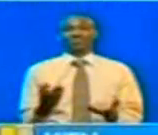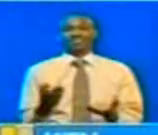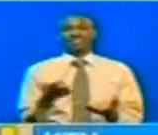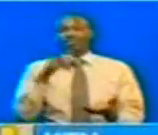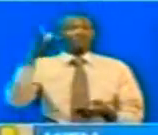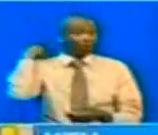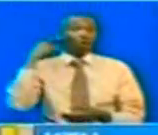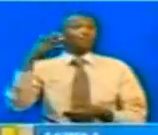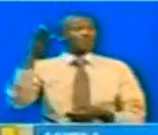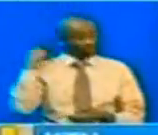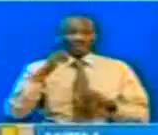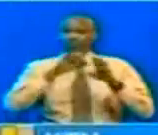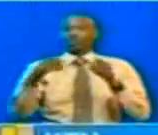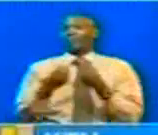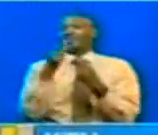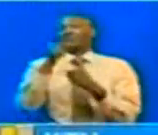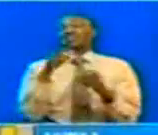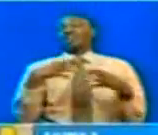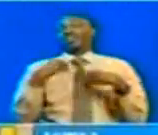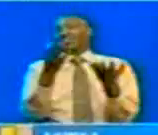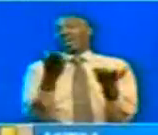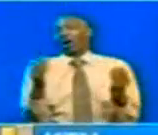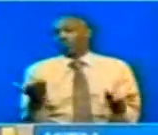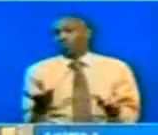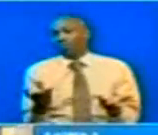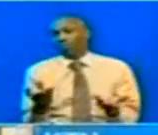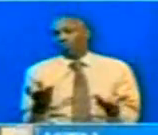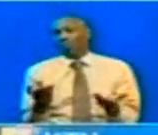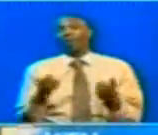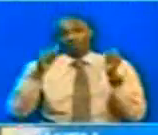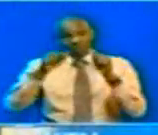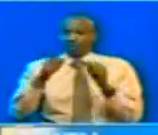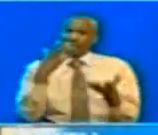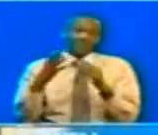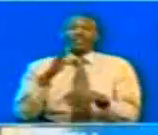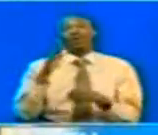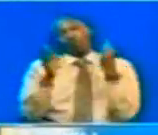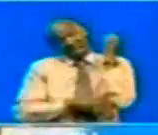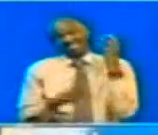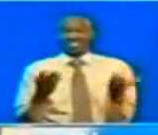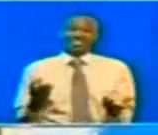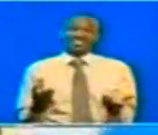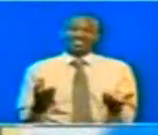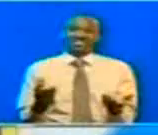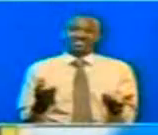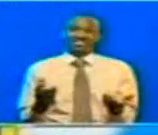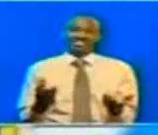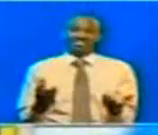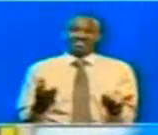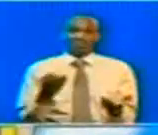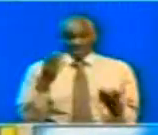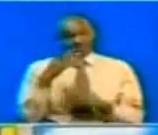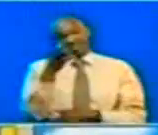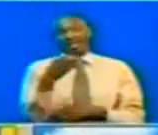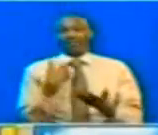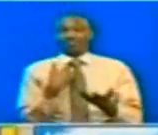like before devolution? Because it's possible that they were not any better, it's just that their lens was not